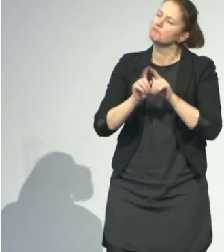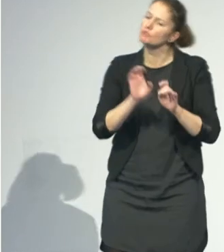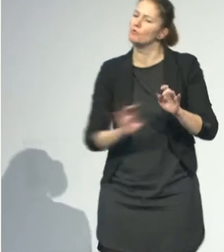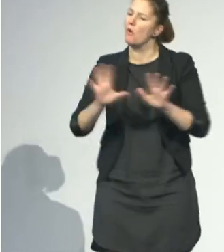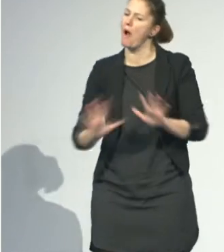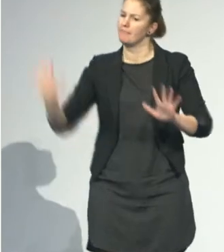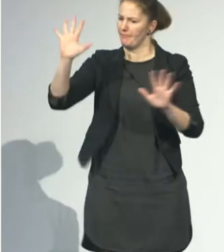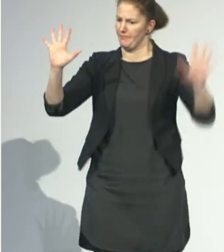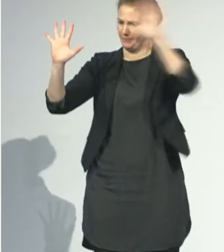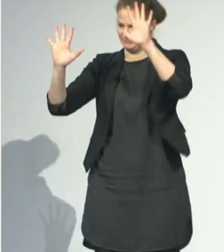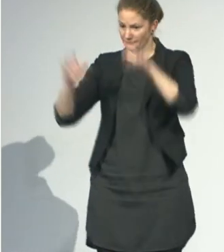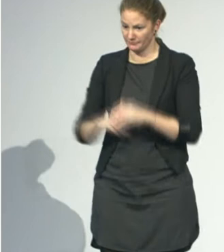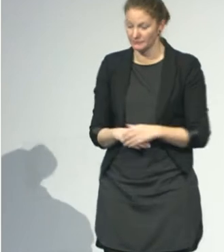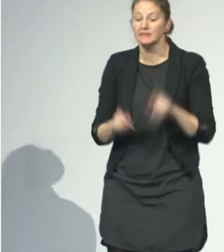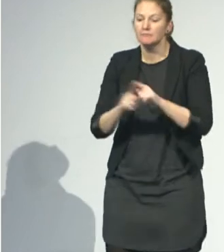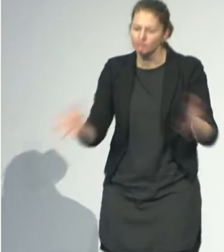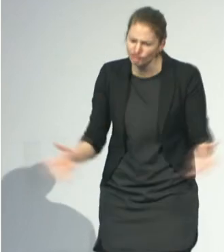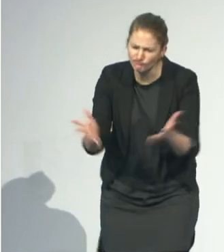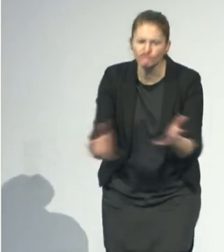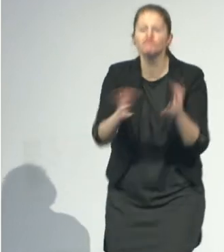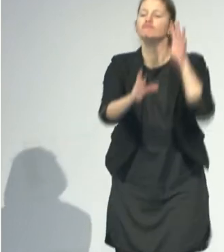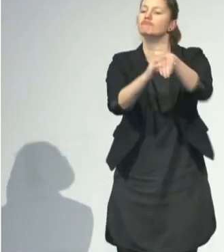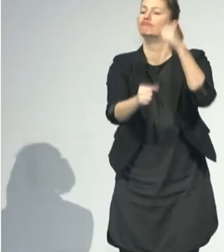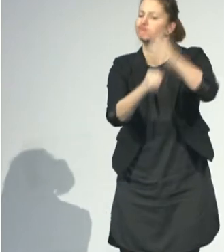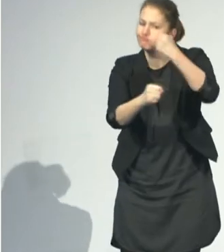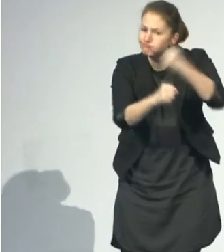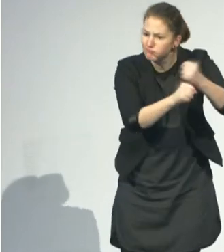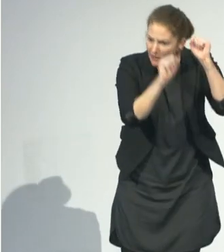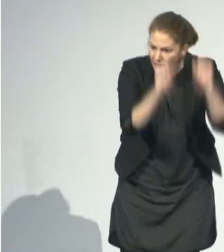innovation, new technologies, culture,